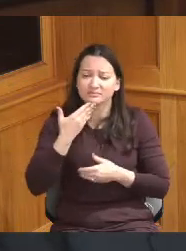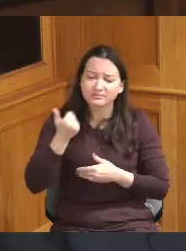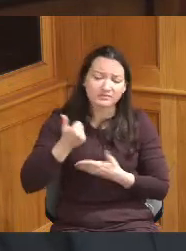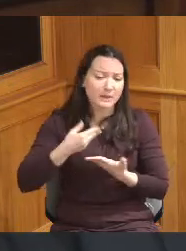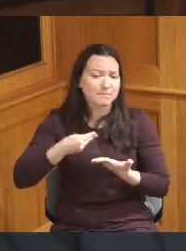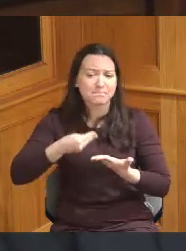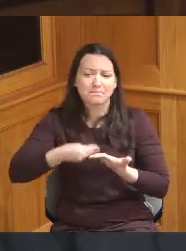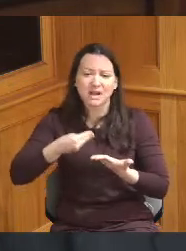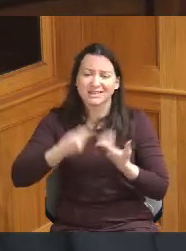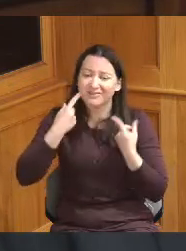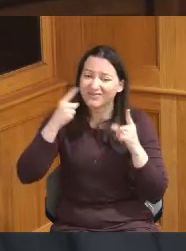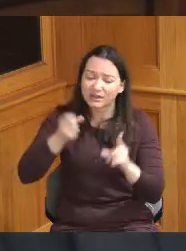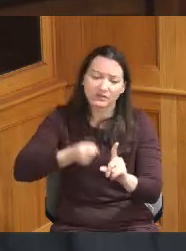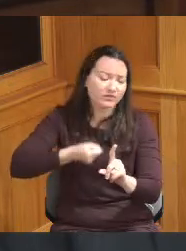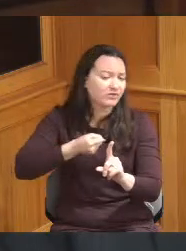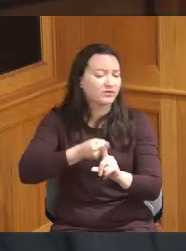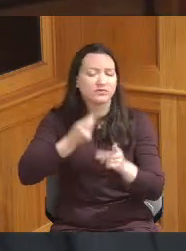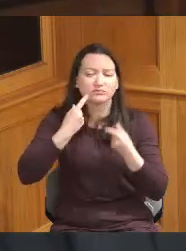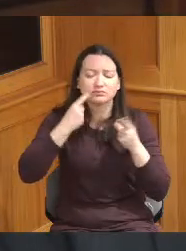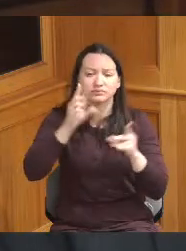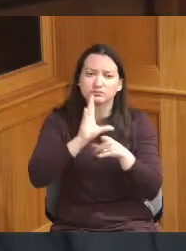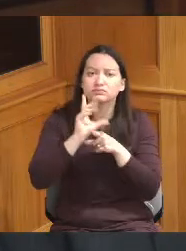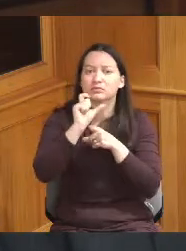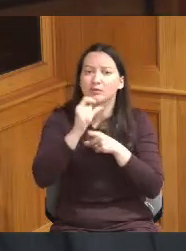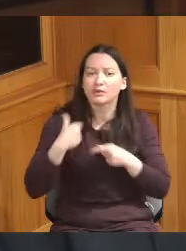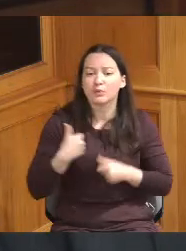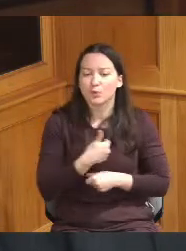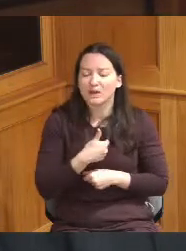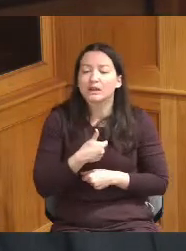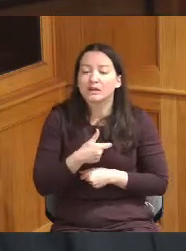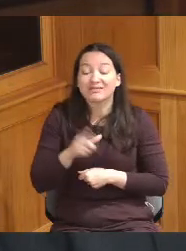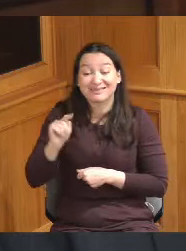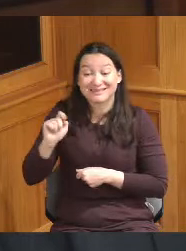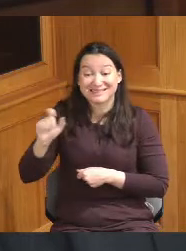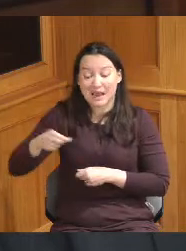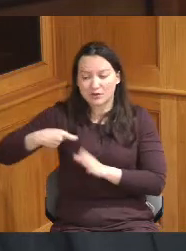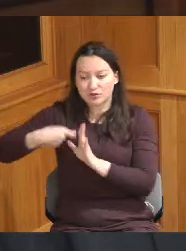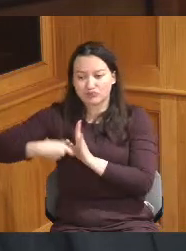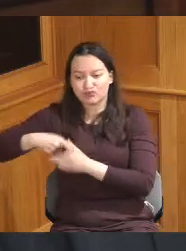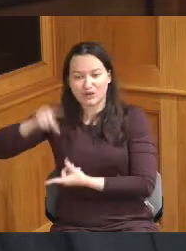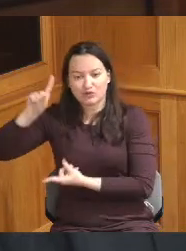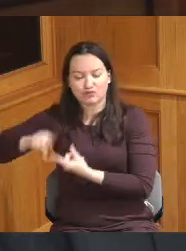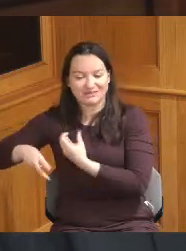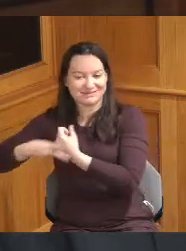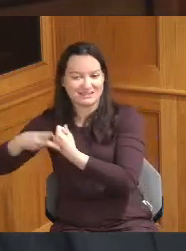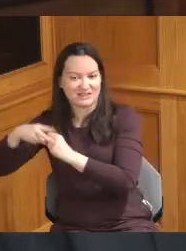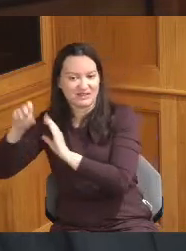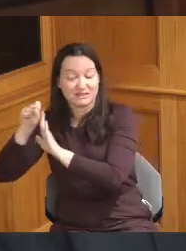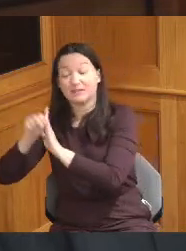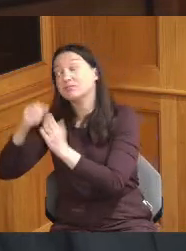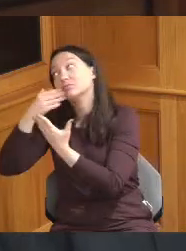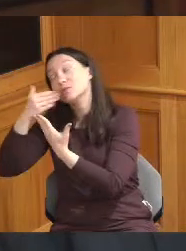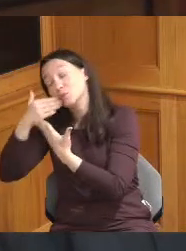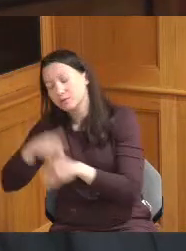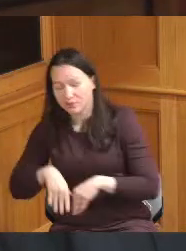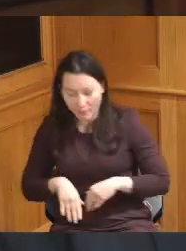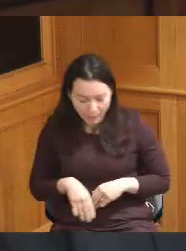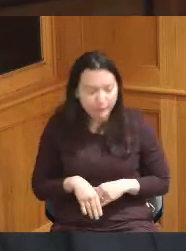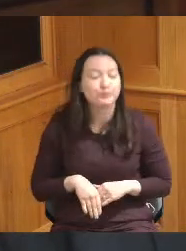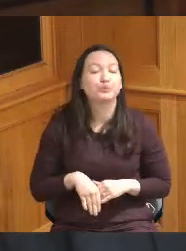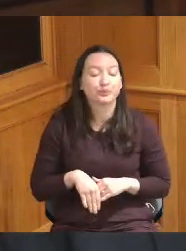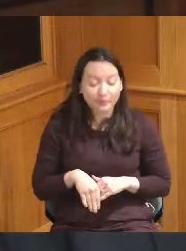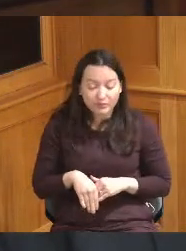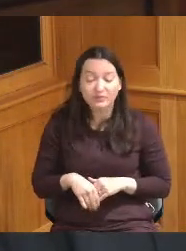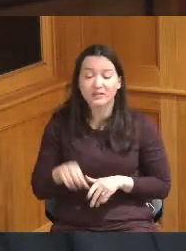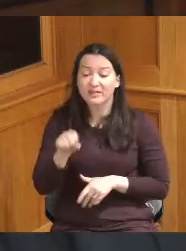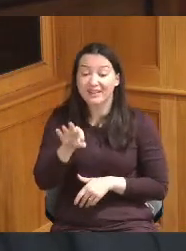the buck that we can, and so beyond the tax credits that are available at the state, which I thank them for, just said